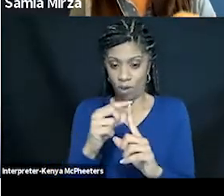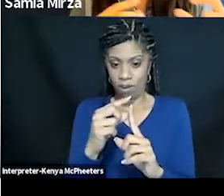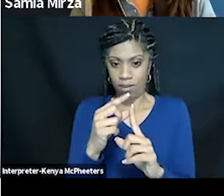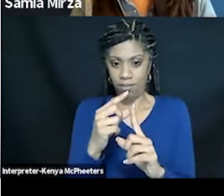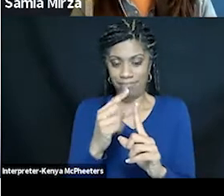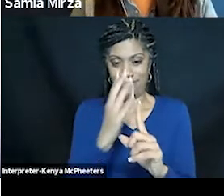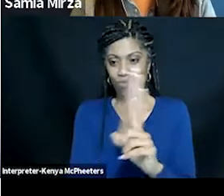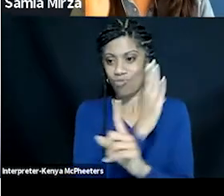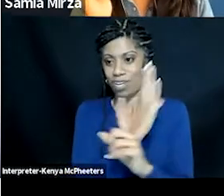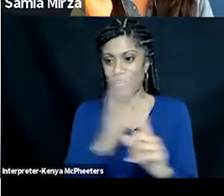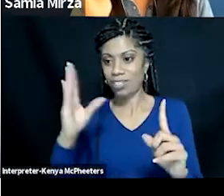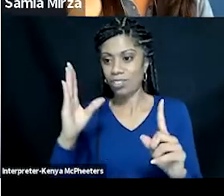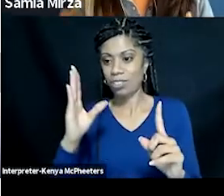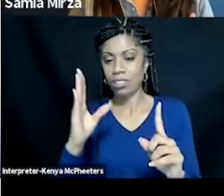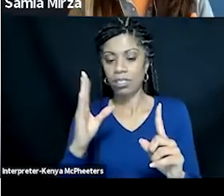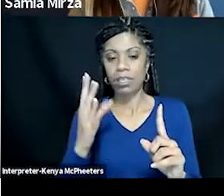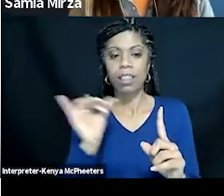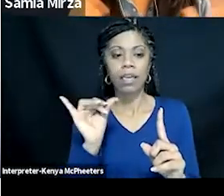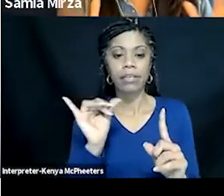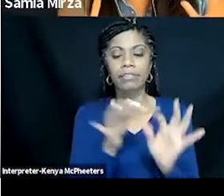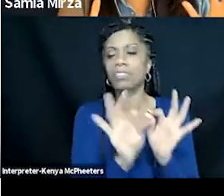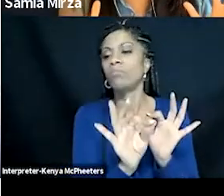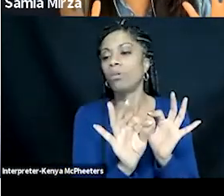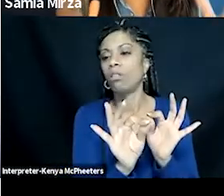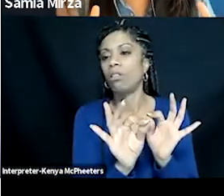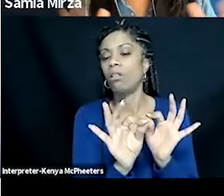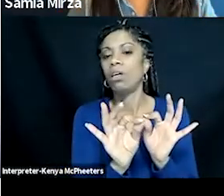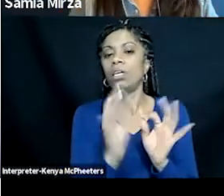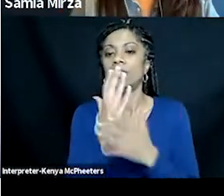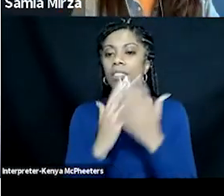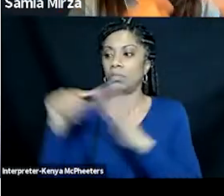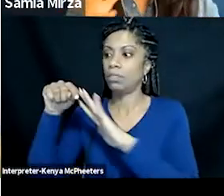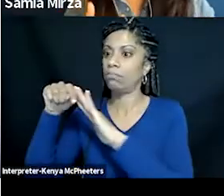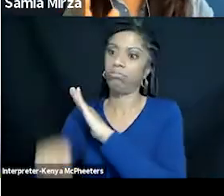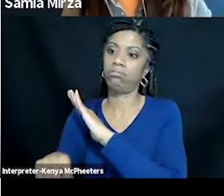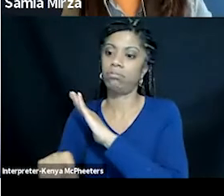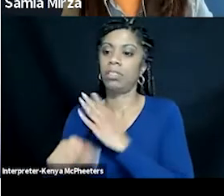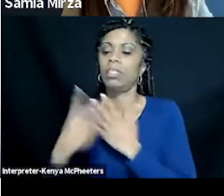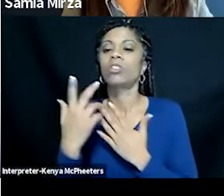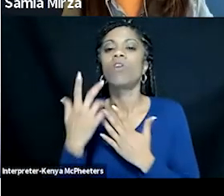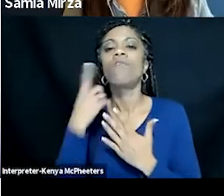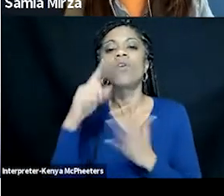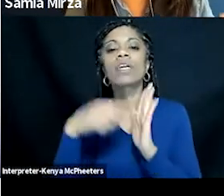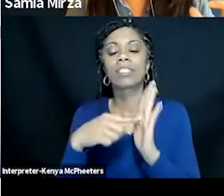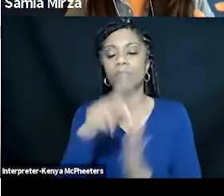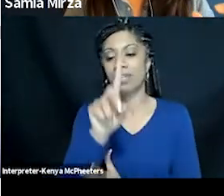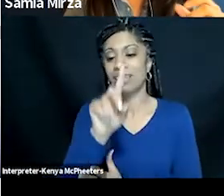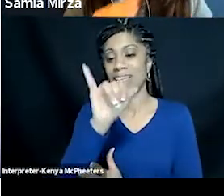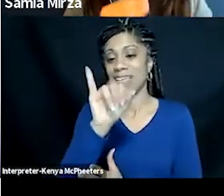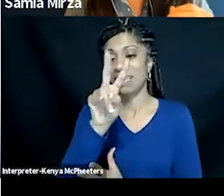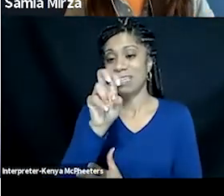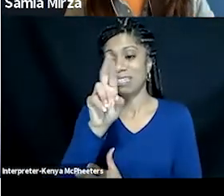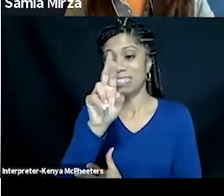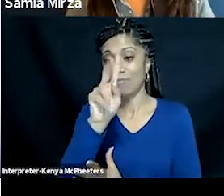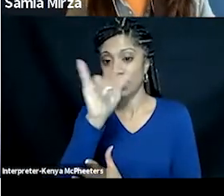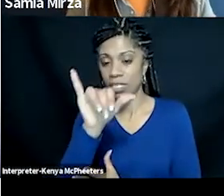of simplistic definitions to going much deeper. It's not that they were all different. So the definition of diversity wasn't different, but they each